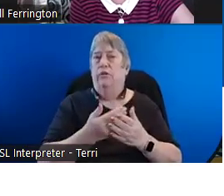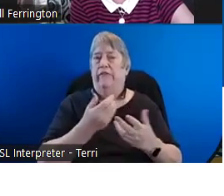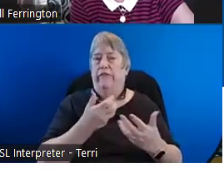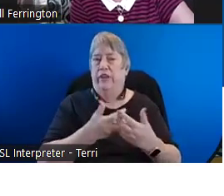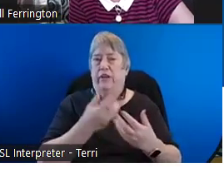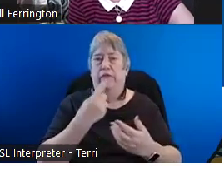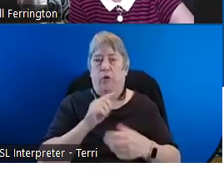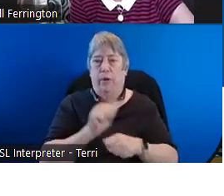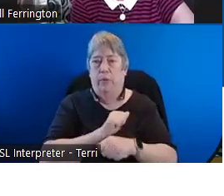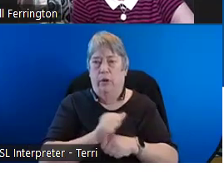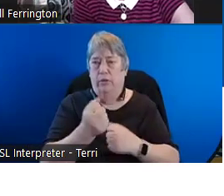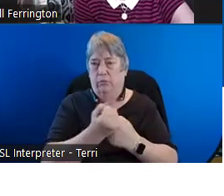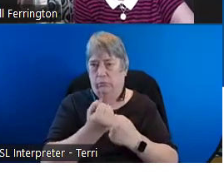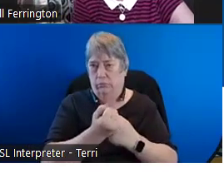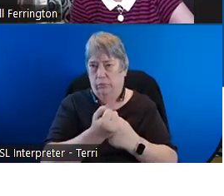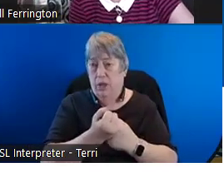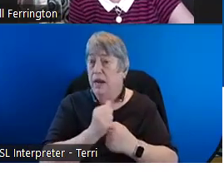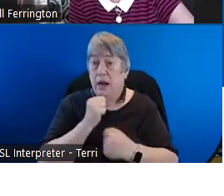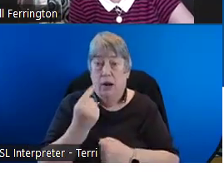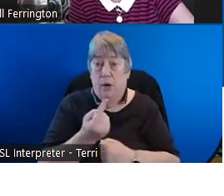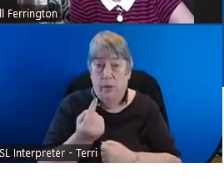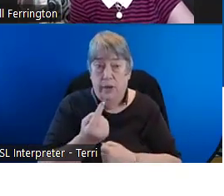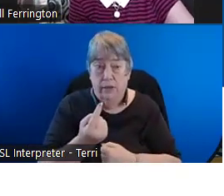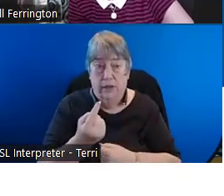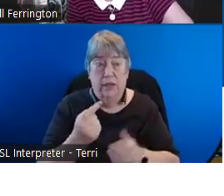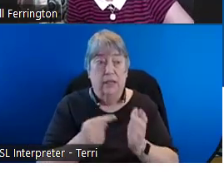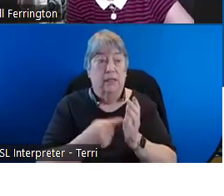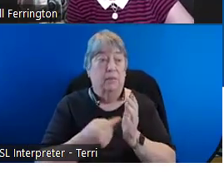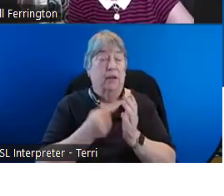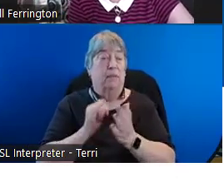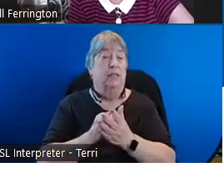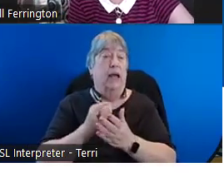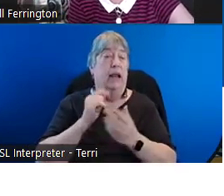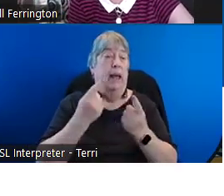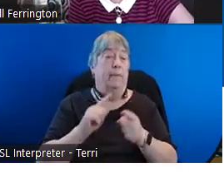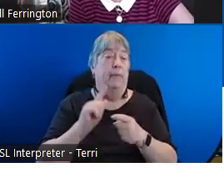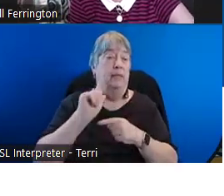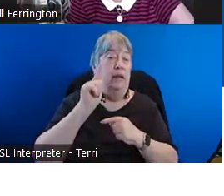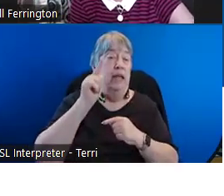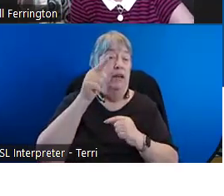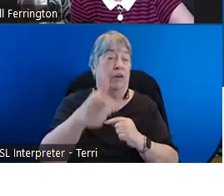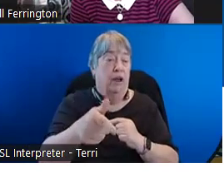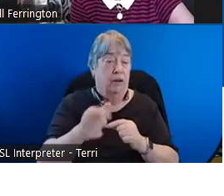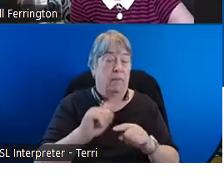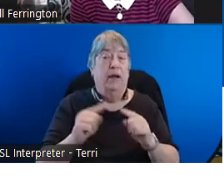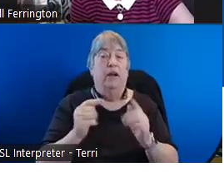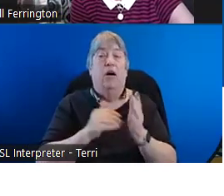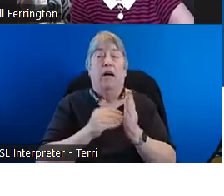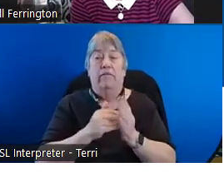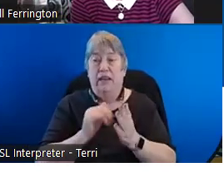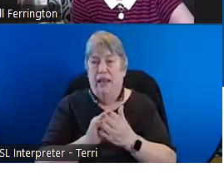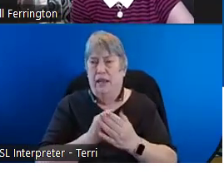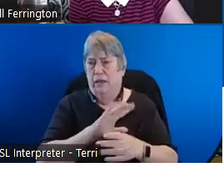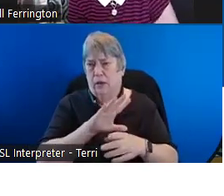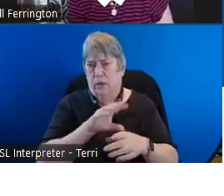process. Not always, because that can be a change in pathway later, but oftentimes it's identified as part of the assessment